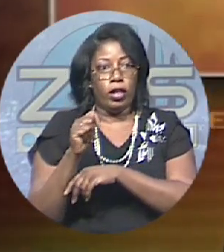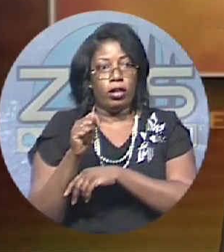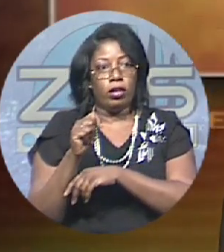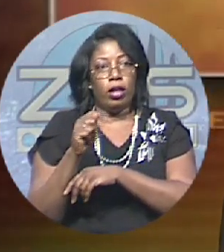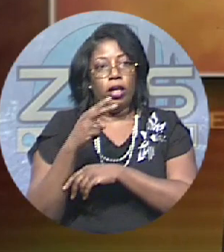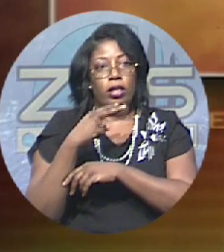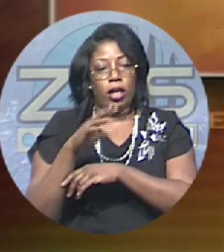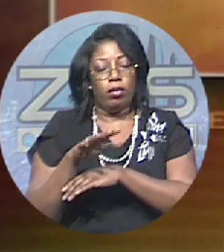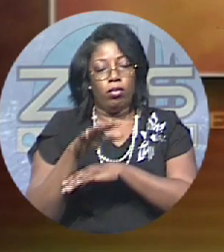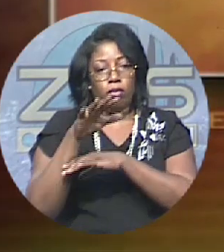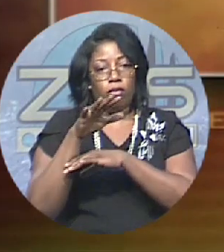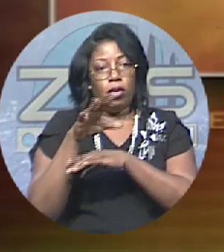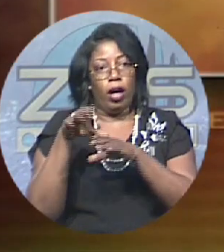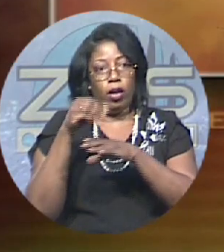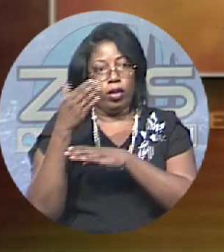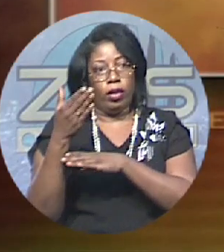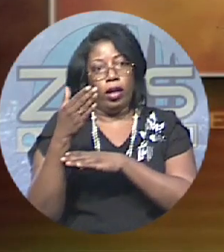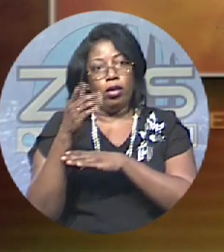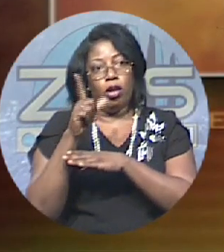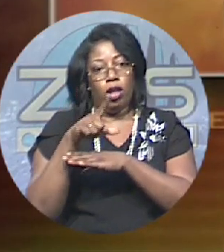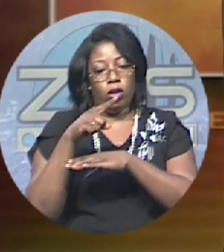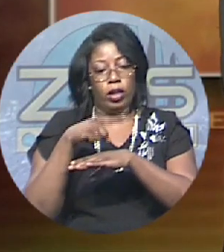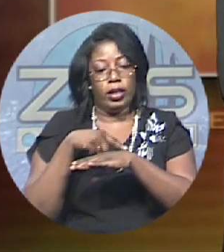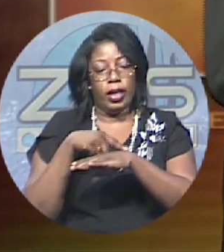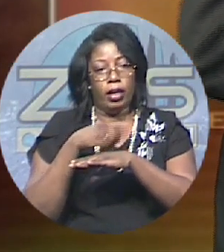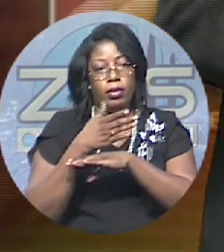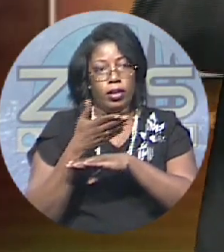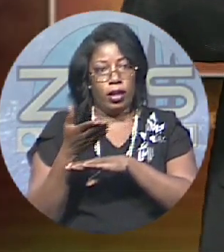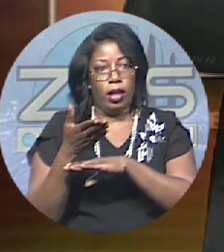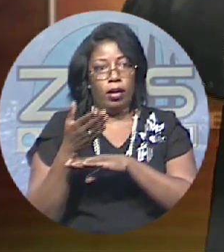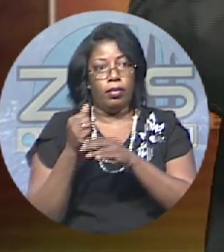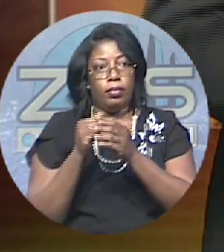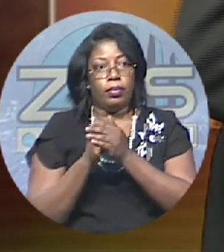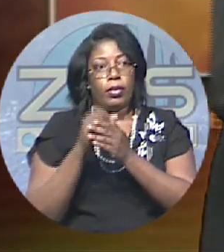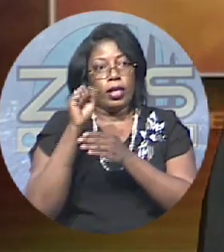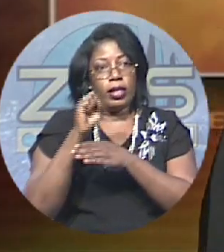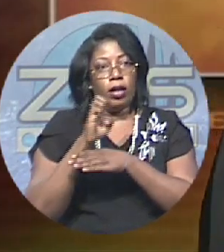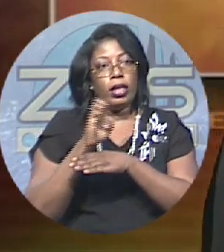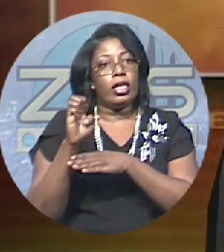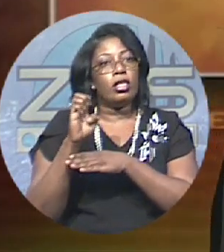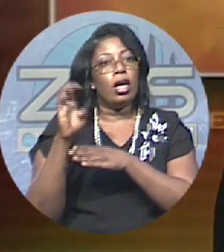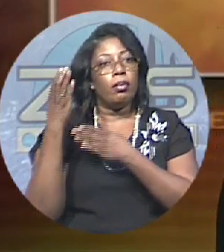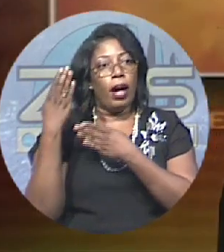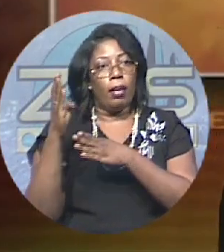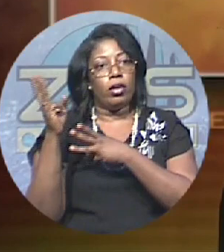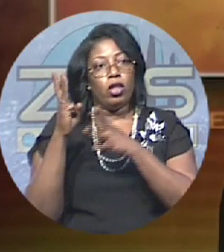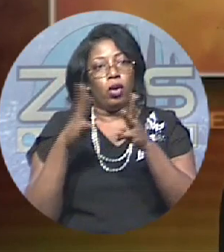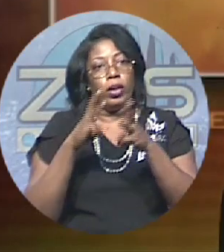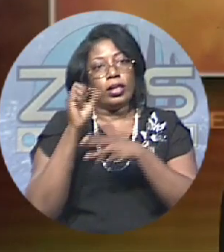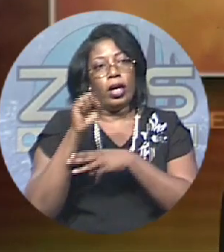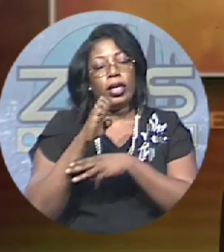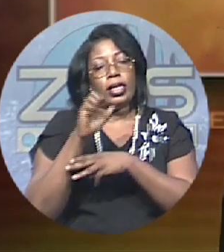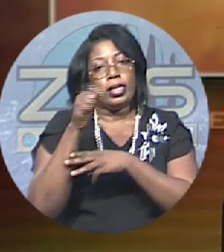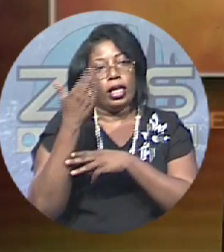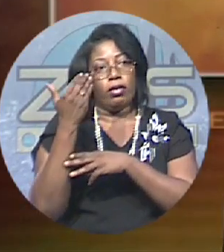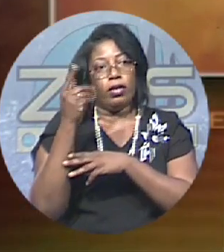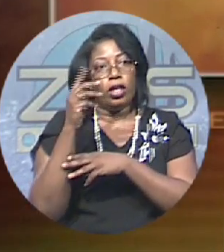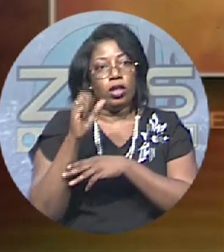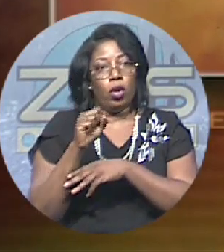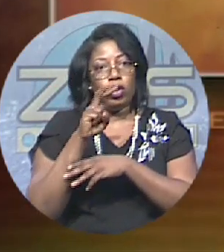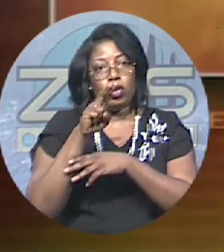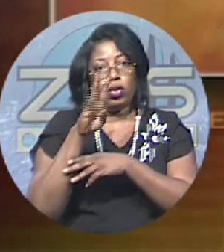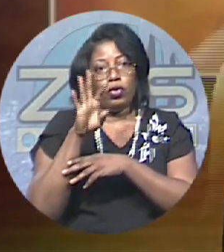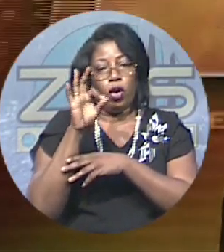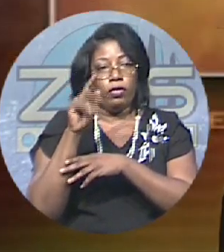swells out there. Low tide taking place at 9:26 tonight. In the Southeast Bahamas, the wind southeast 10 to 15 knots, wave heights at